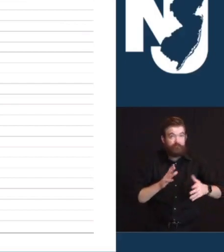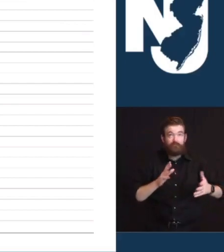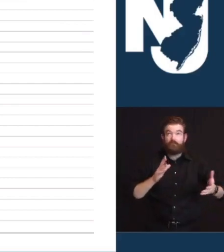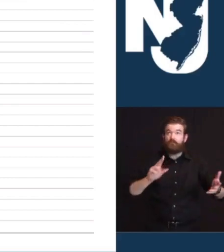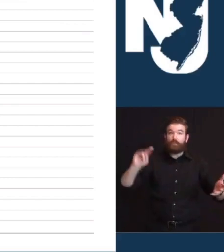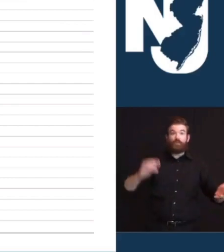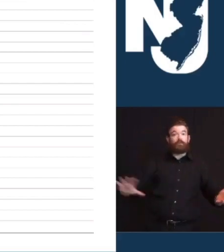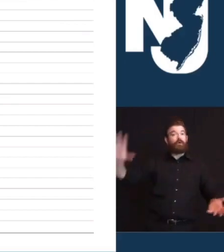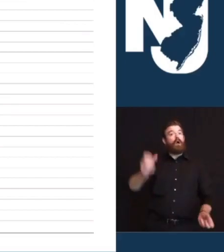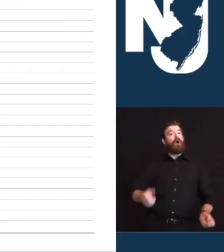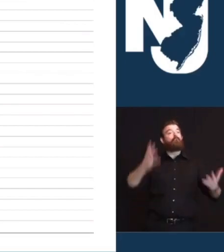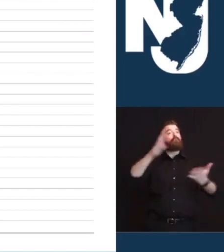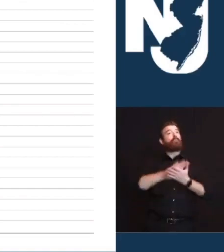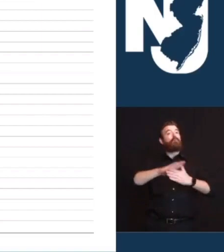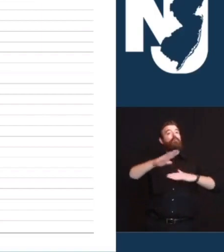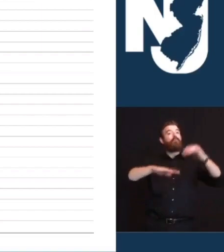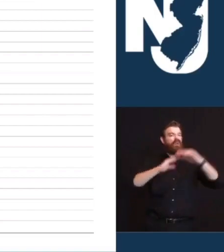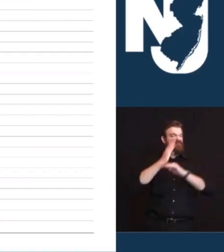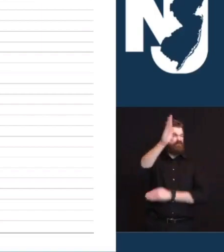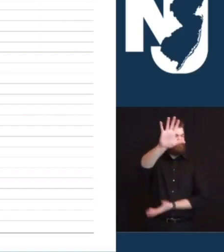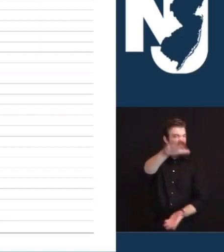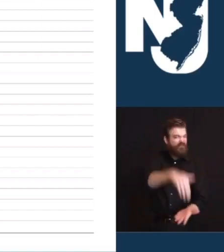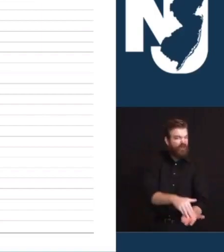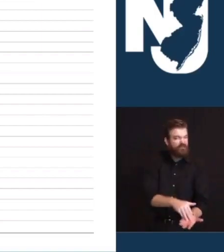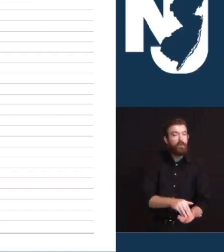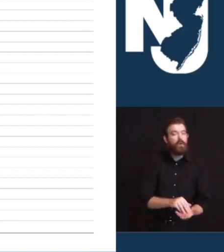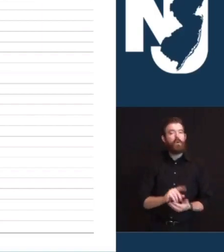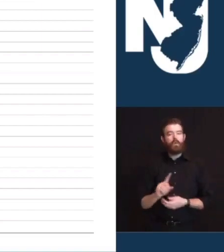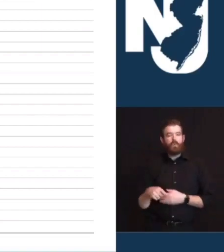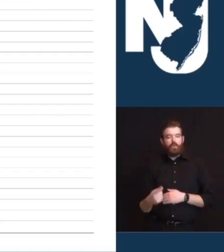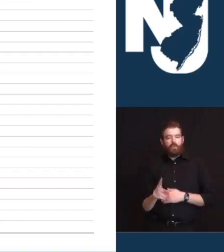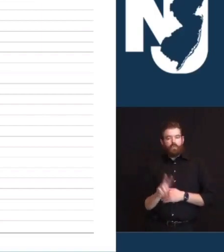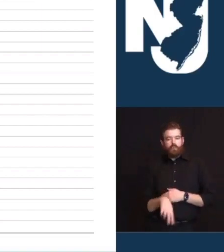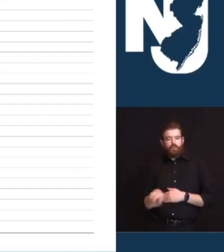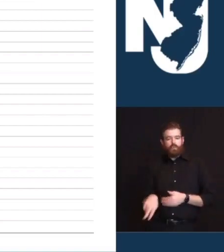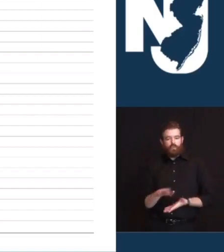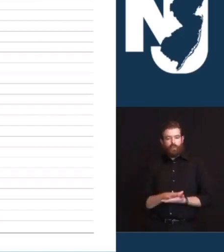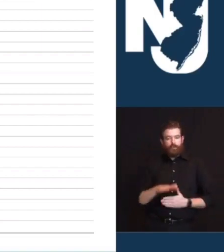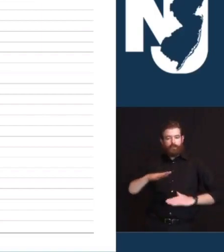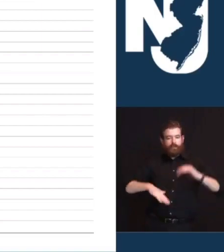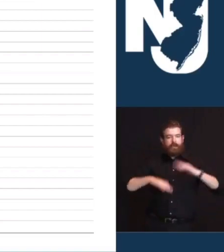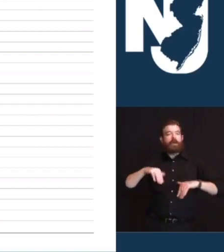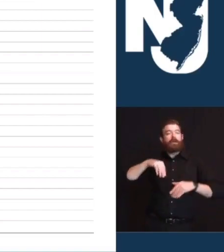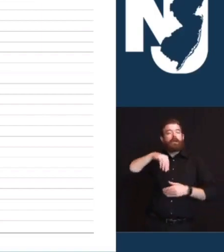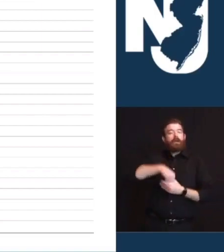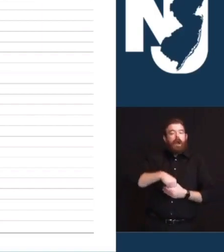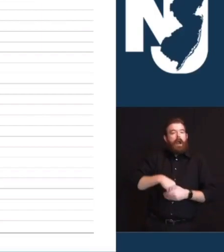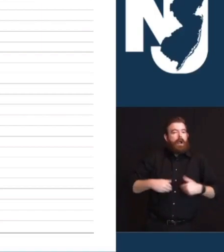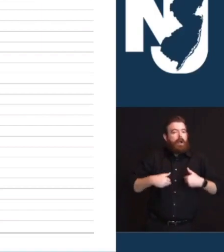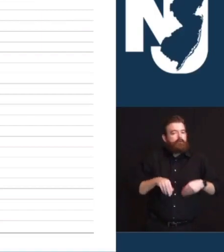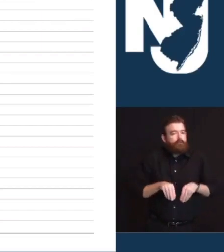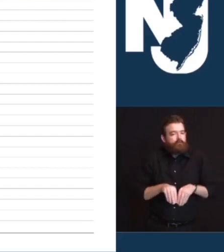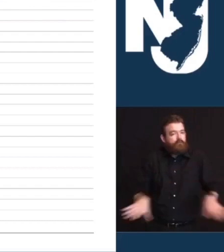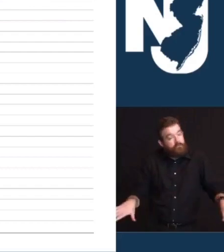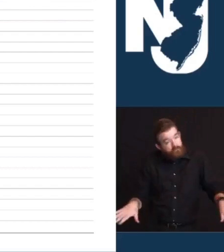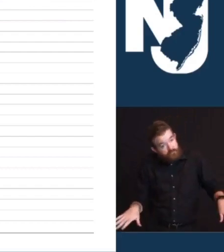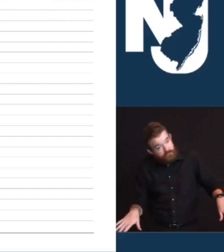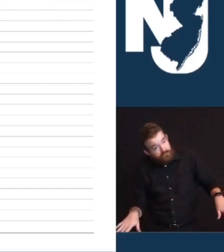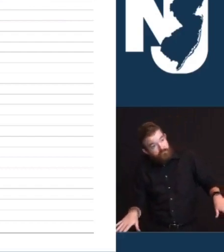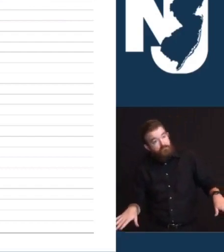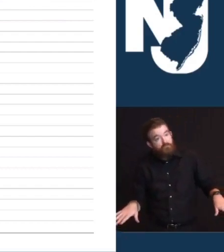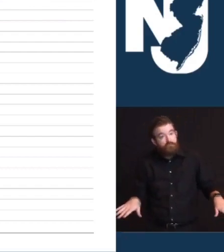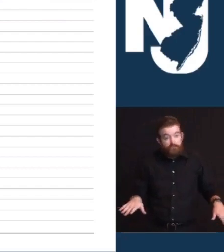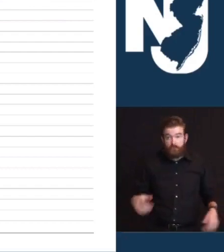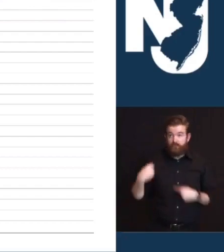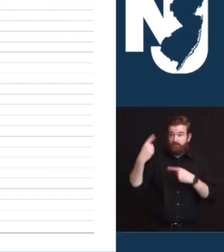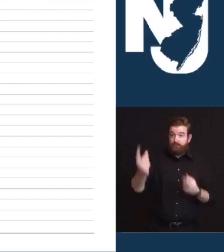deadly seriously, but Judy, I have to tell you, 6 weeks into the school year, to have 22 cases of known transmission